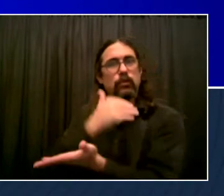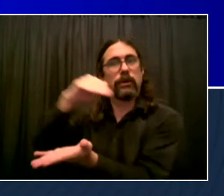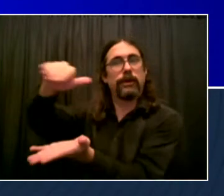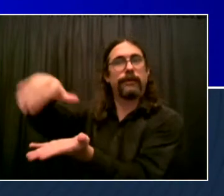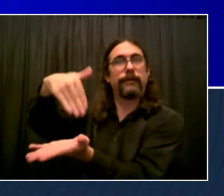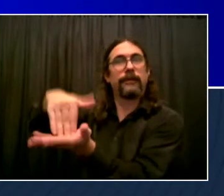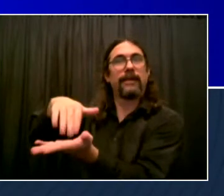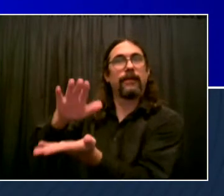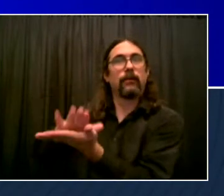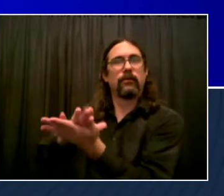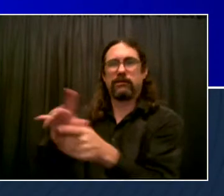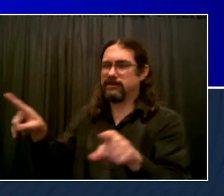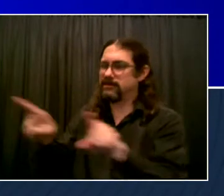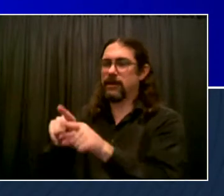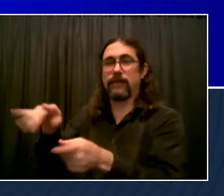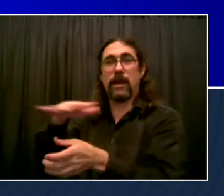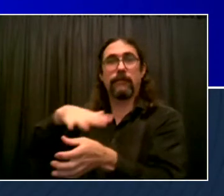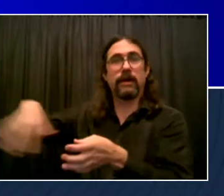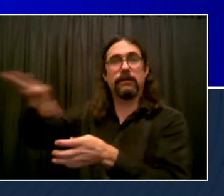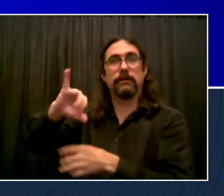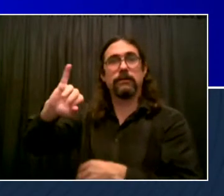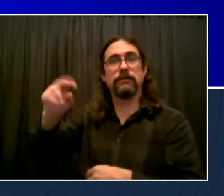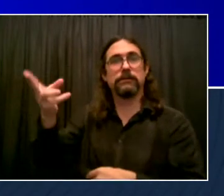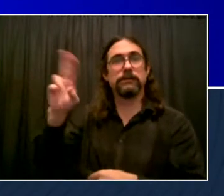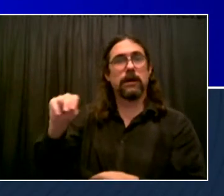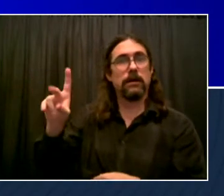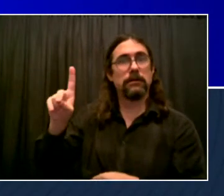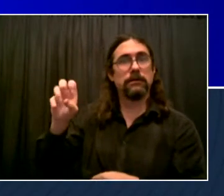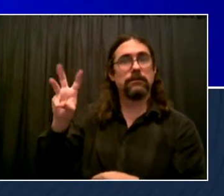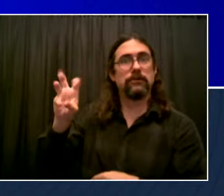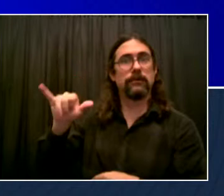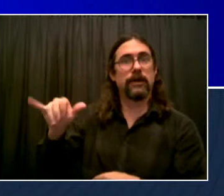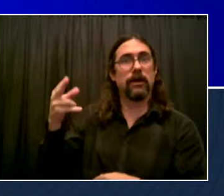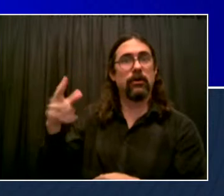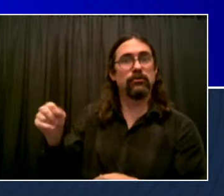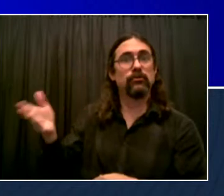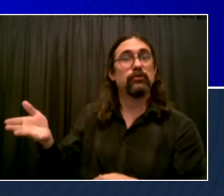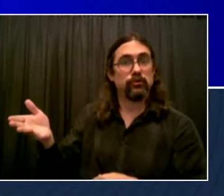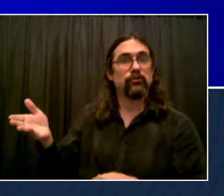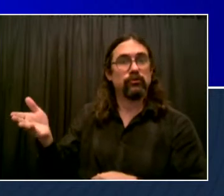a time that's really tough in kids' lives. We need great middle schools. There's going to be a